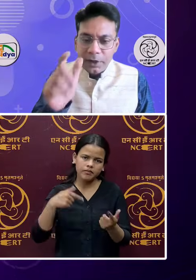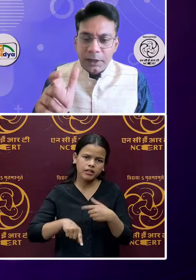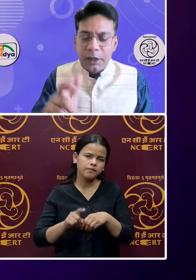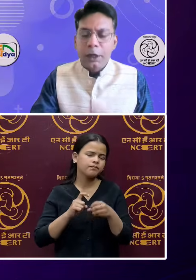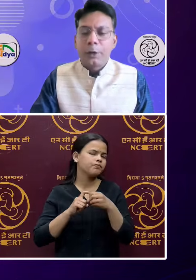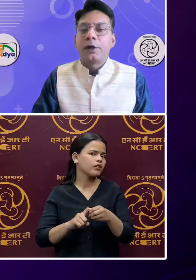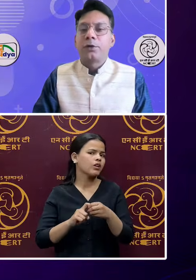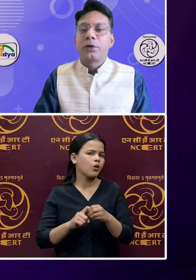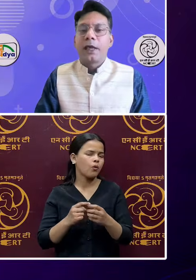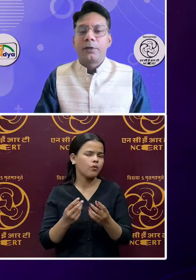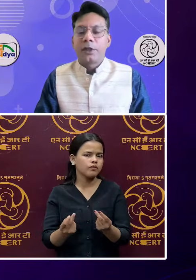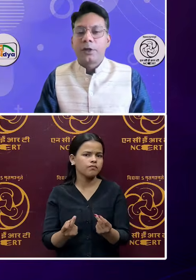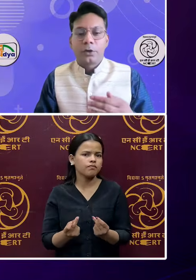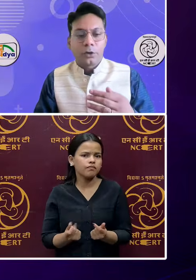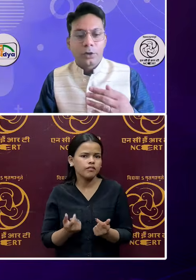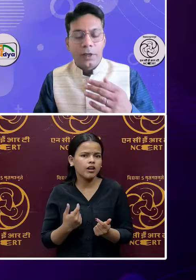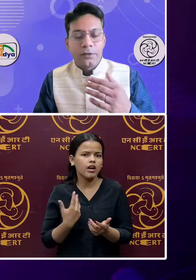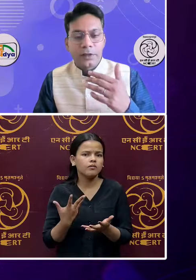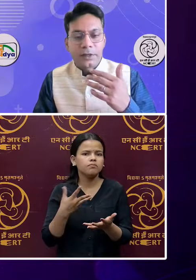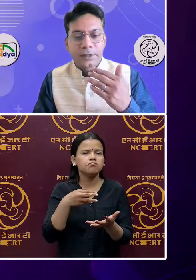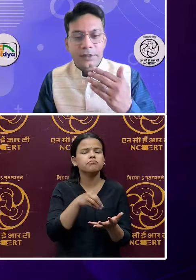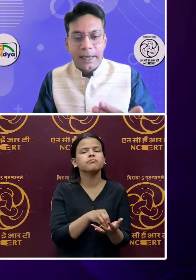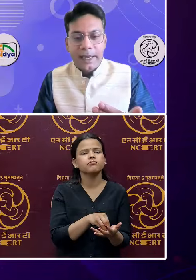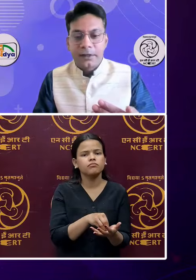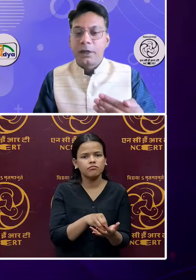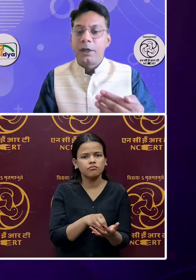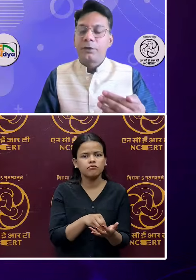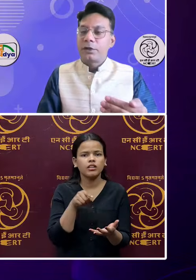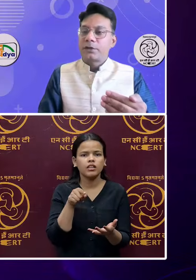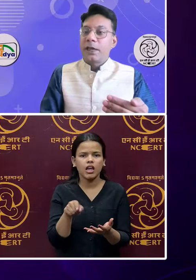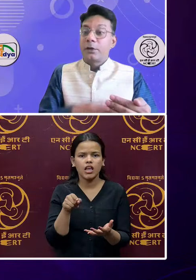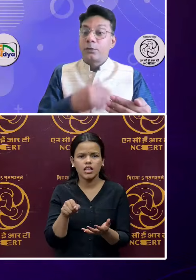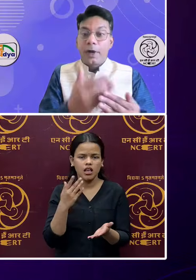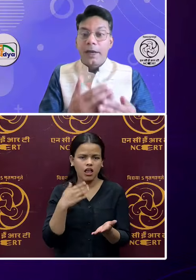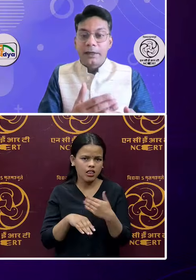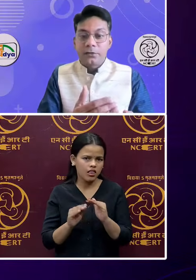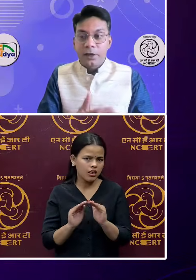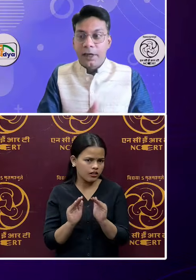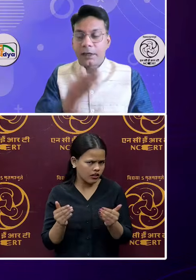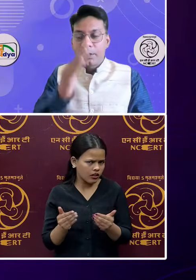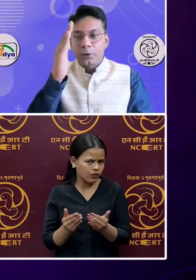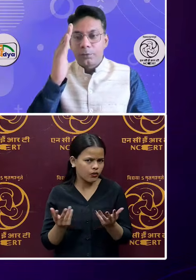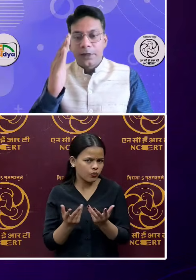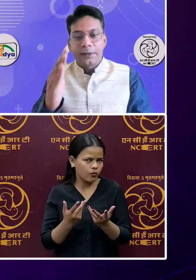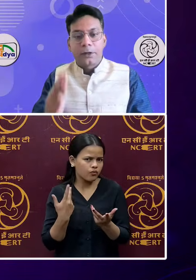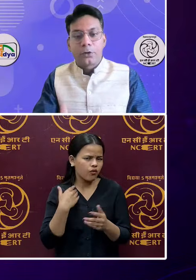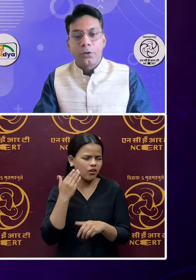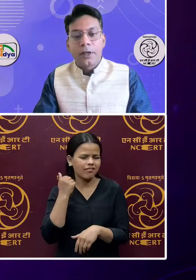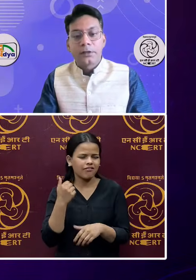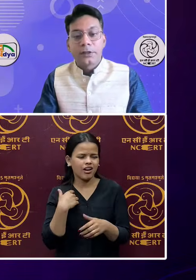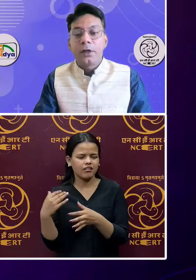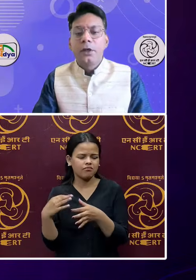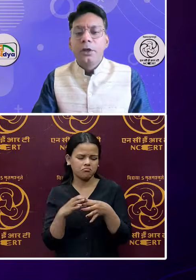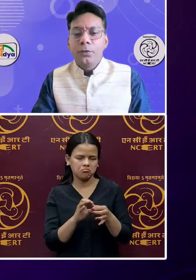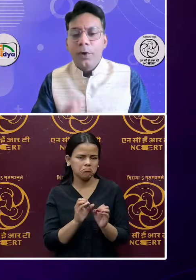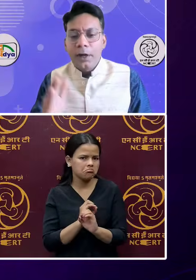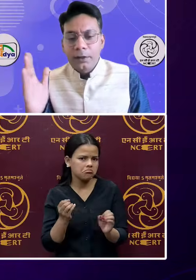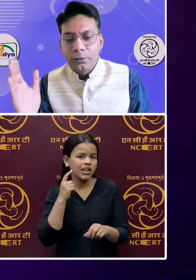be instantly able to tell whether your answer is correct, if it is correct, why it is correct, if you have selected wrong